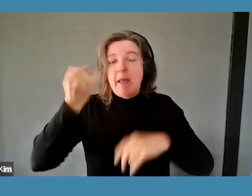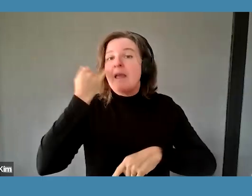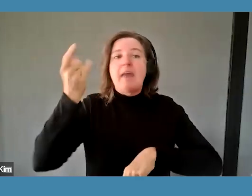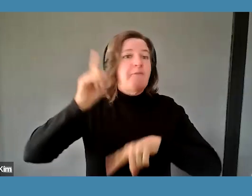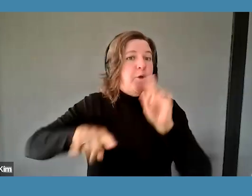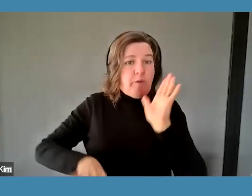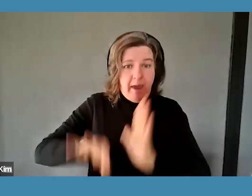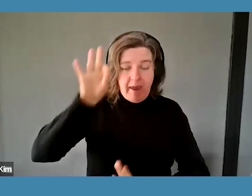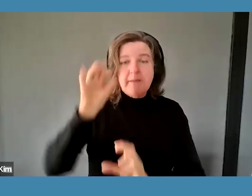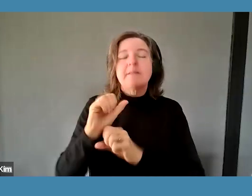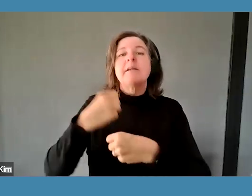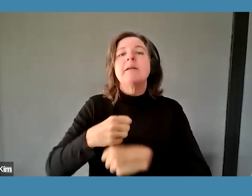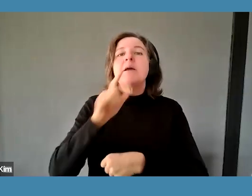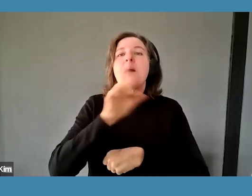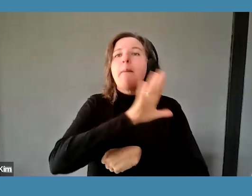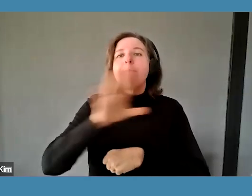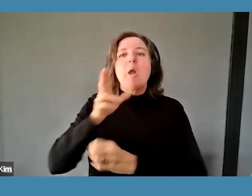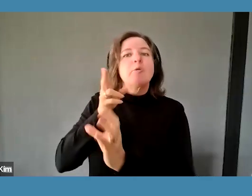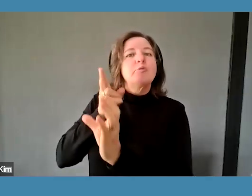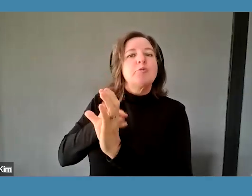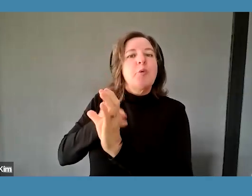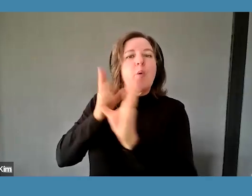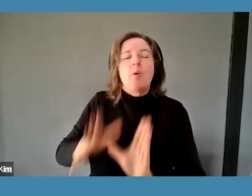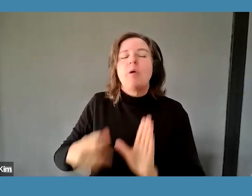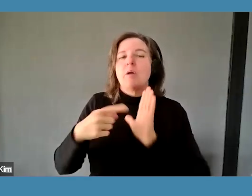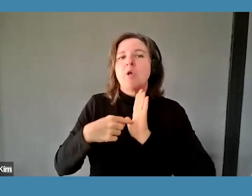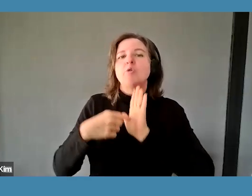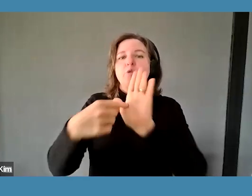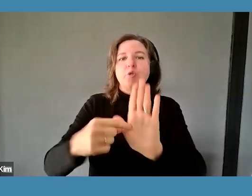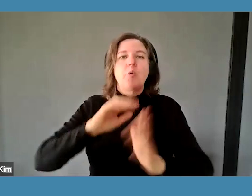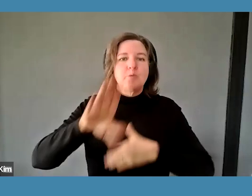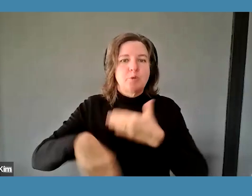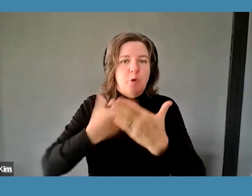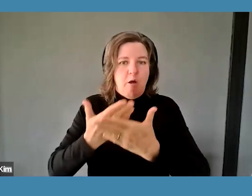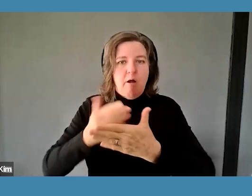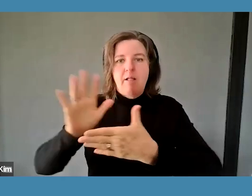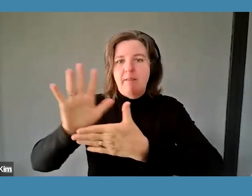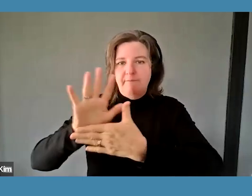your participant setting shows all video participants.